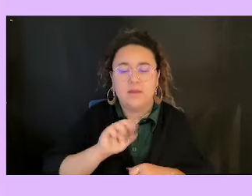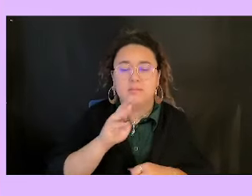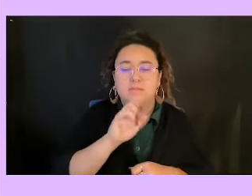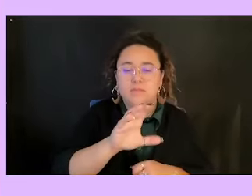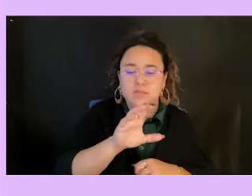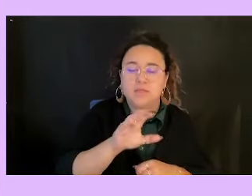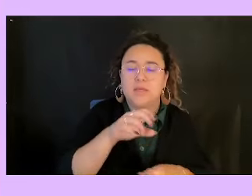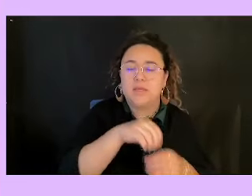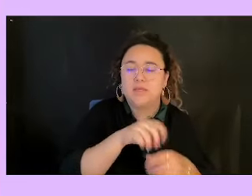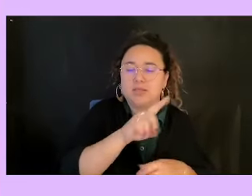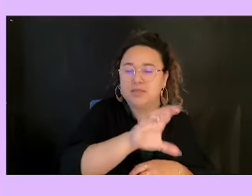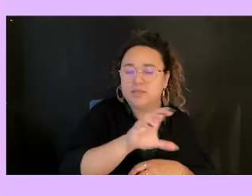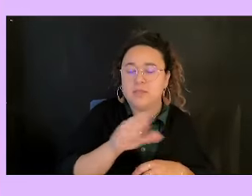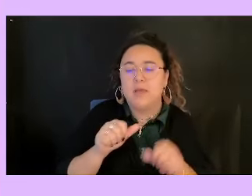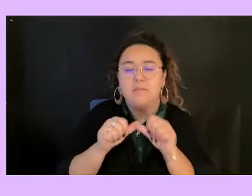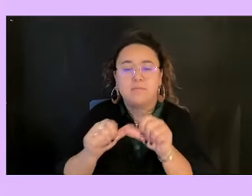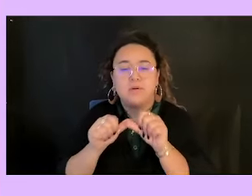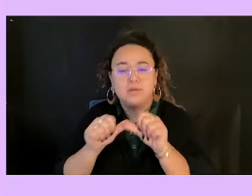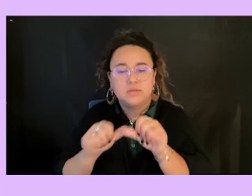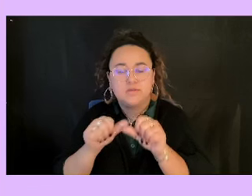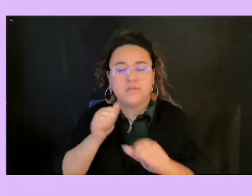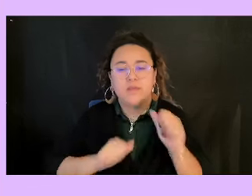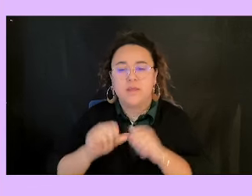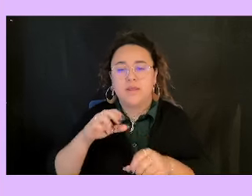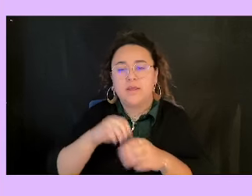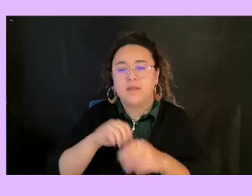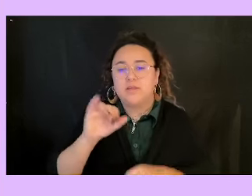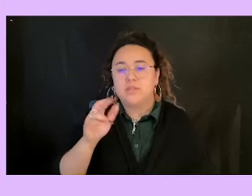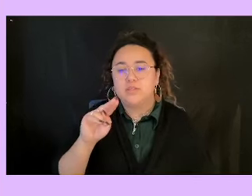Perseverance Theater in Juneau and Anchorage, Alaska.